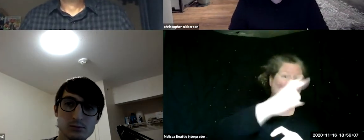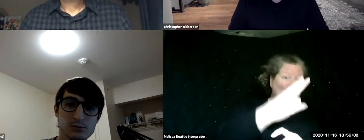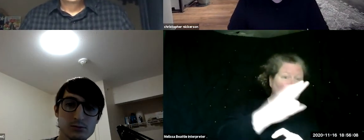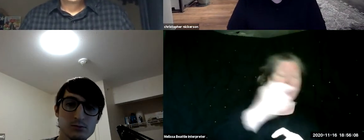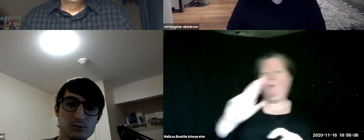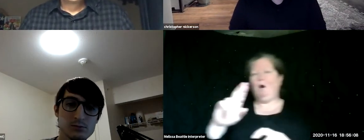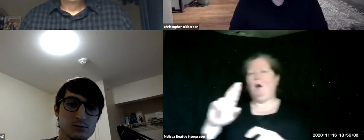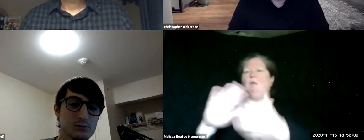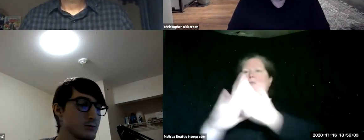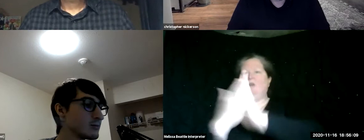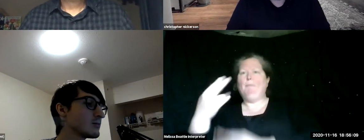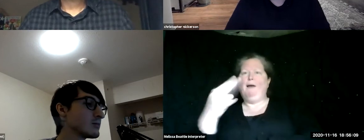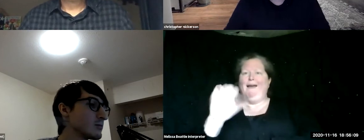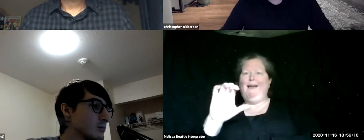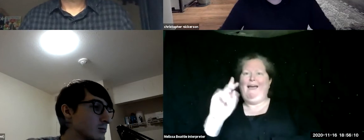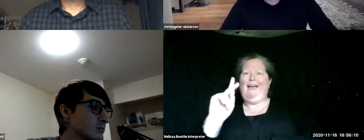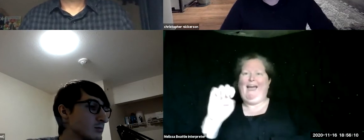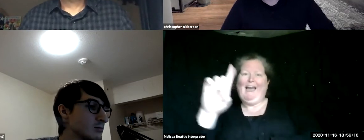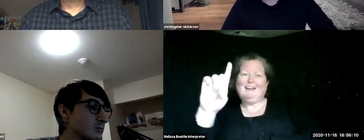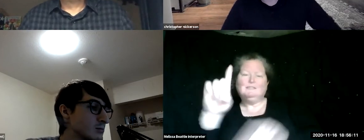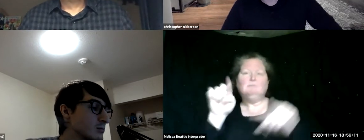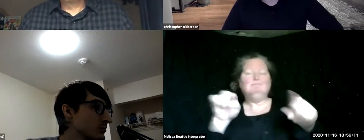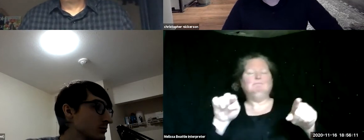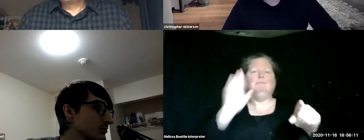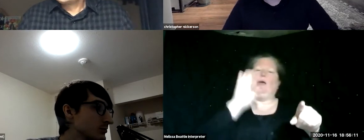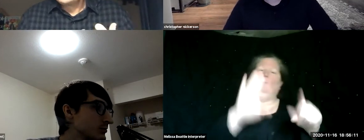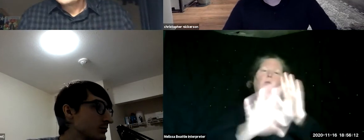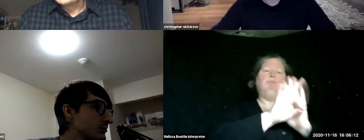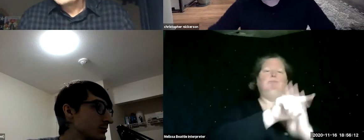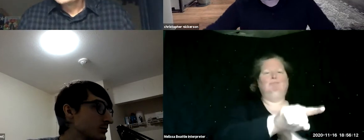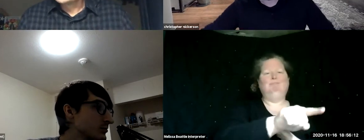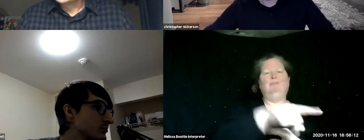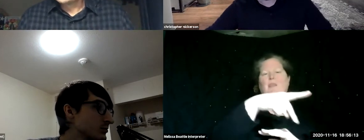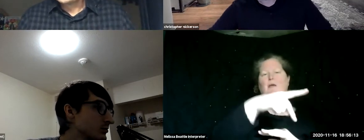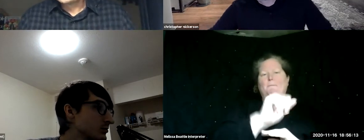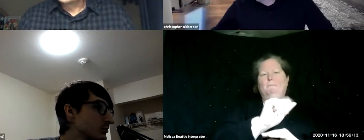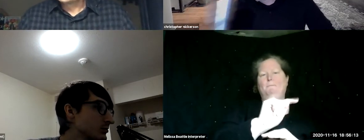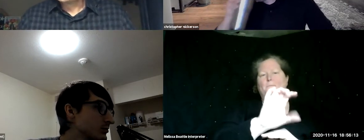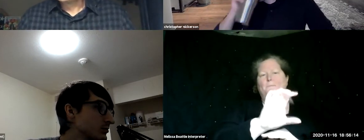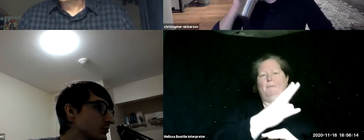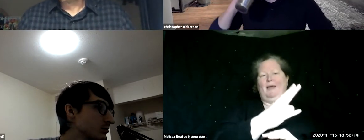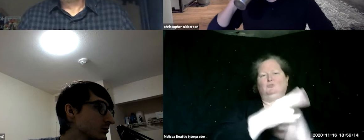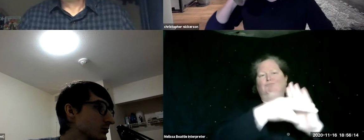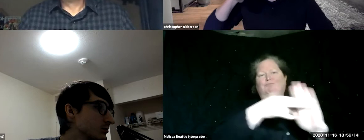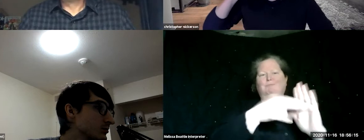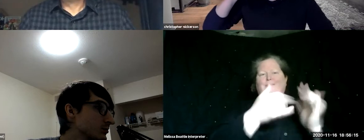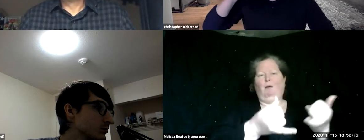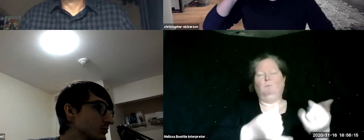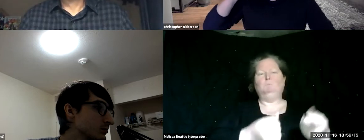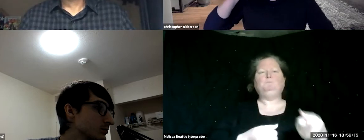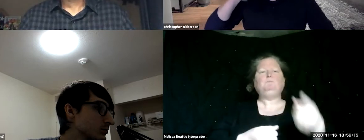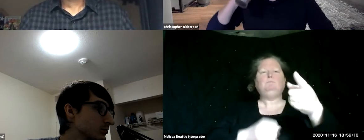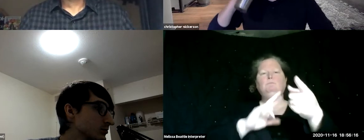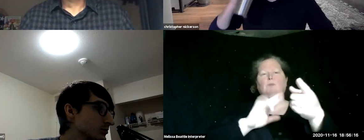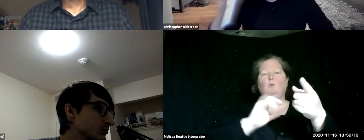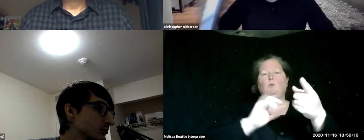would need to do. Look at that. And I look at our, even from an educational standpoint, it's like, what is our university?